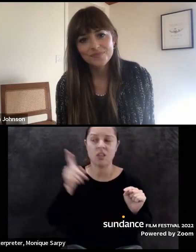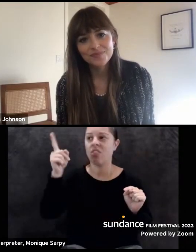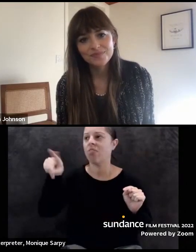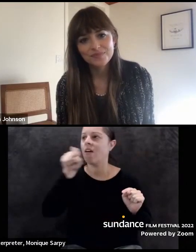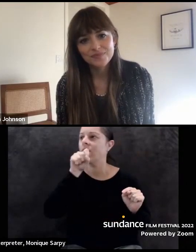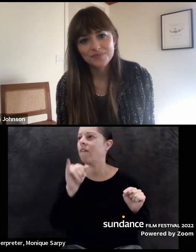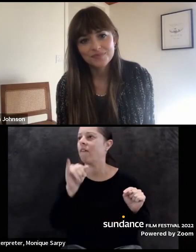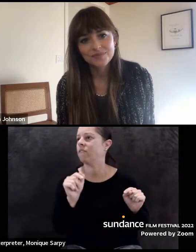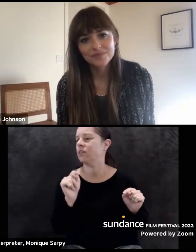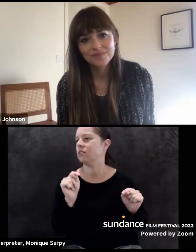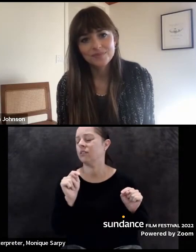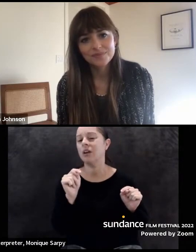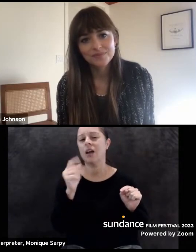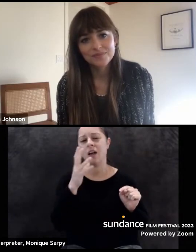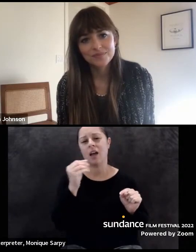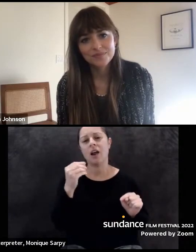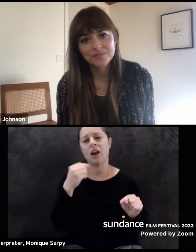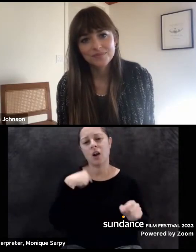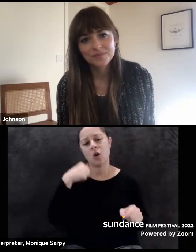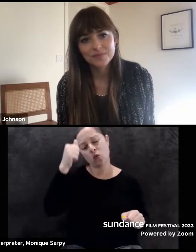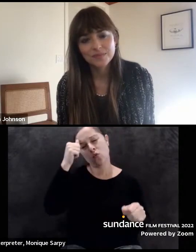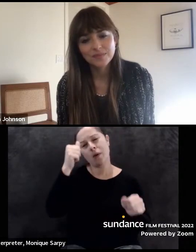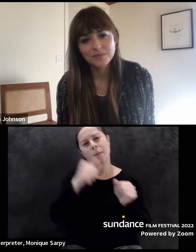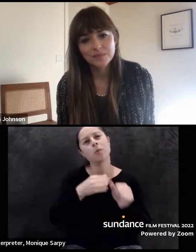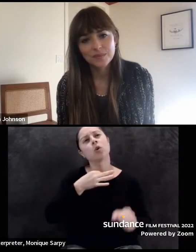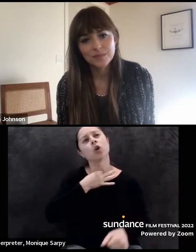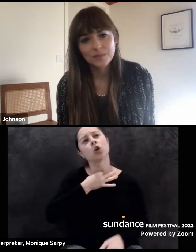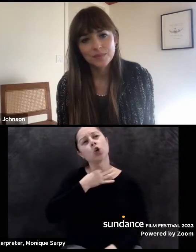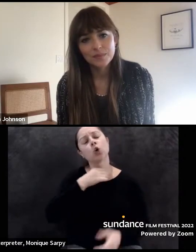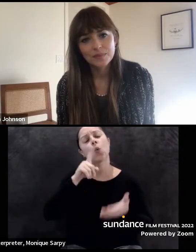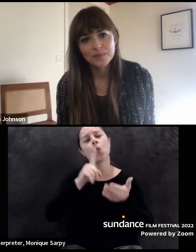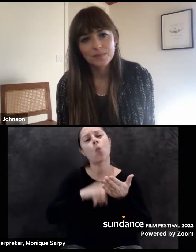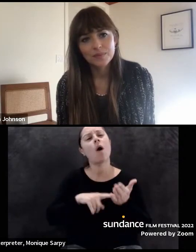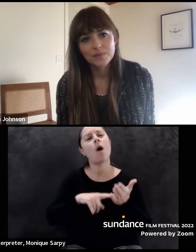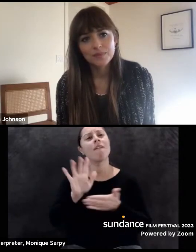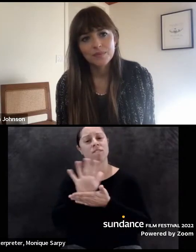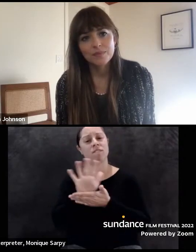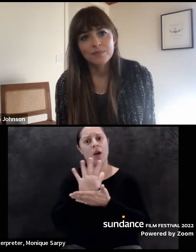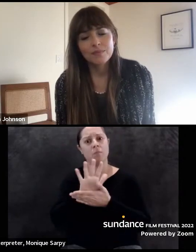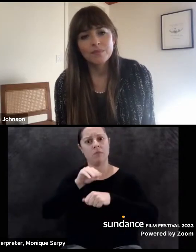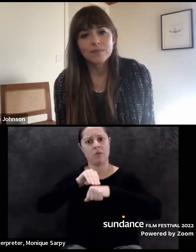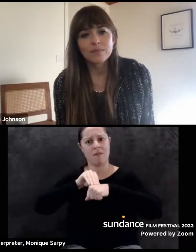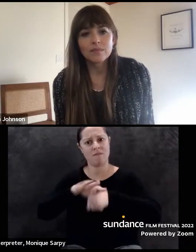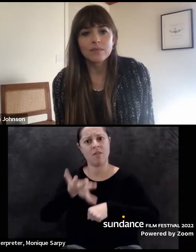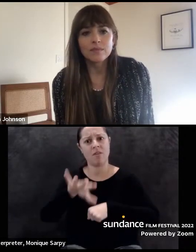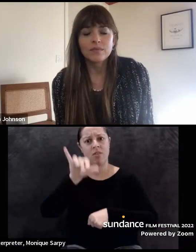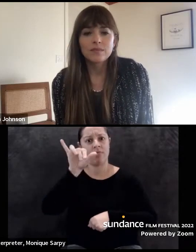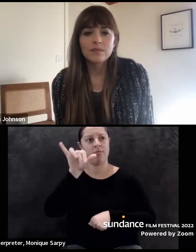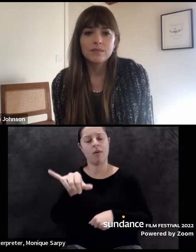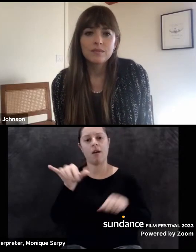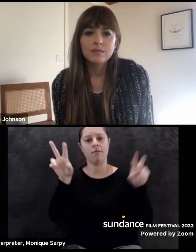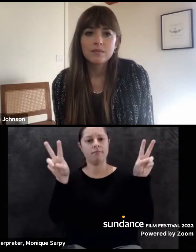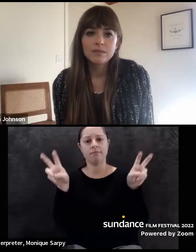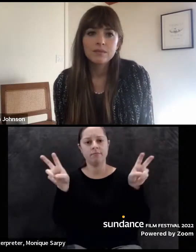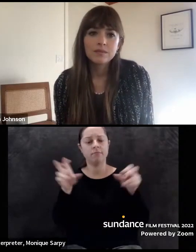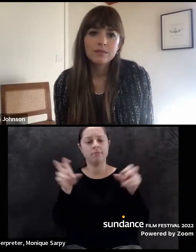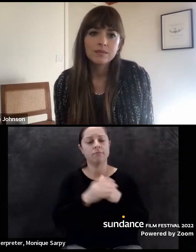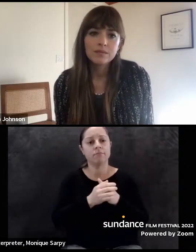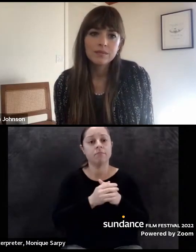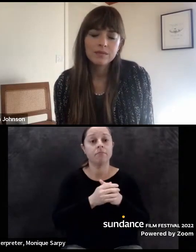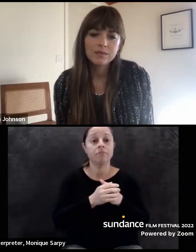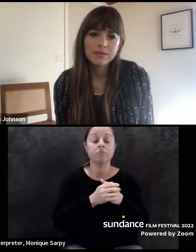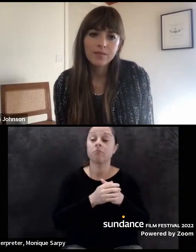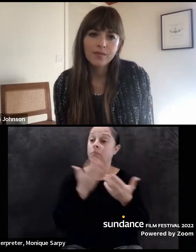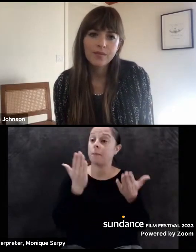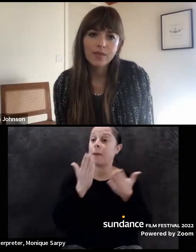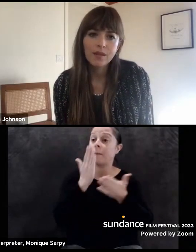being curious about what films have had that effect on you. Like, have there been works that have been difficult